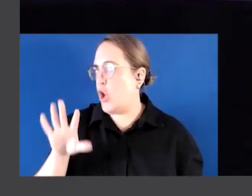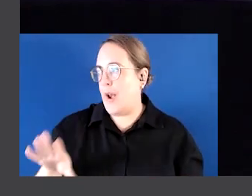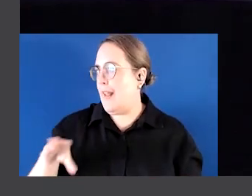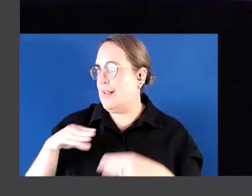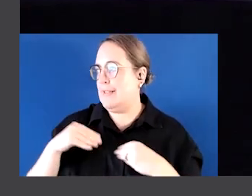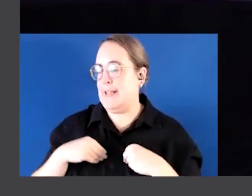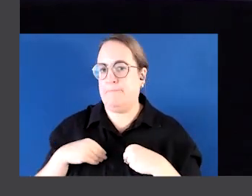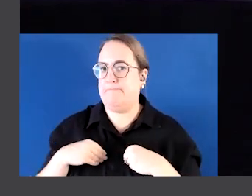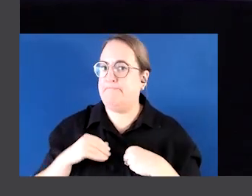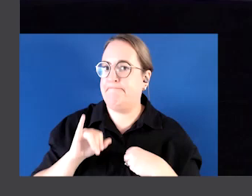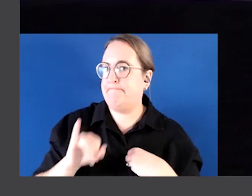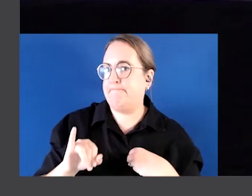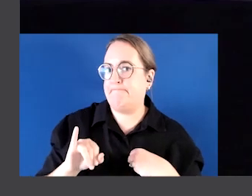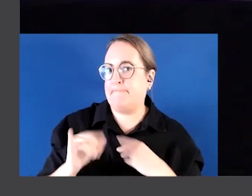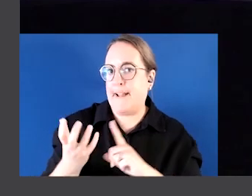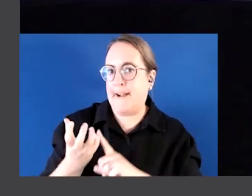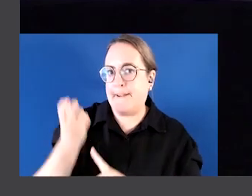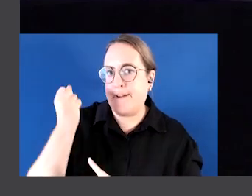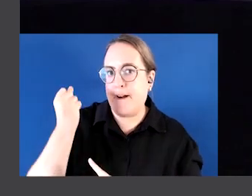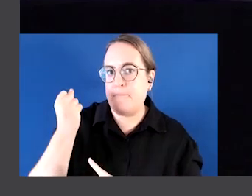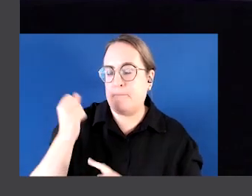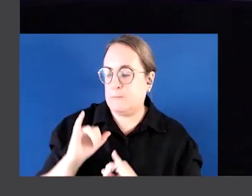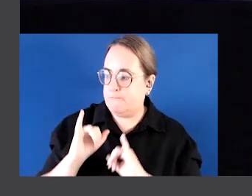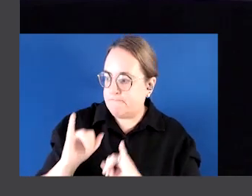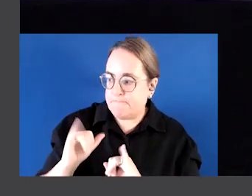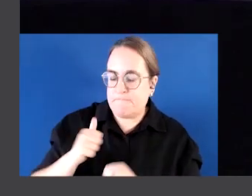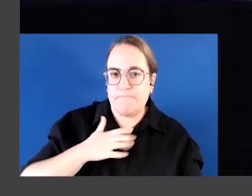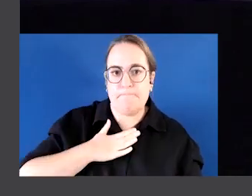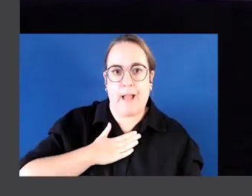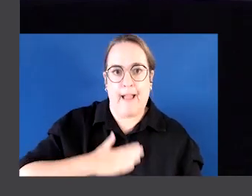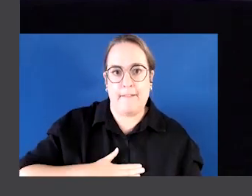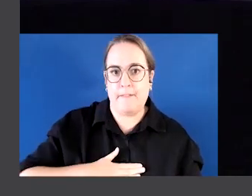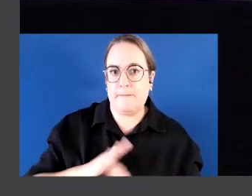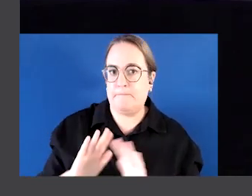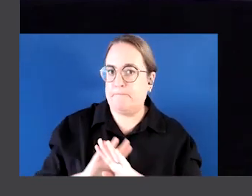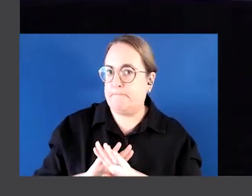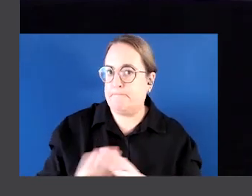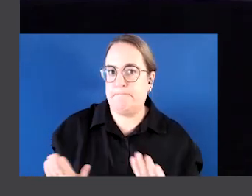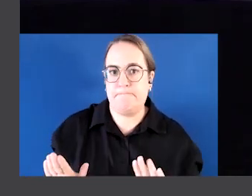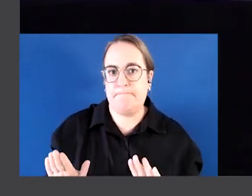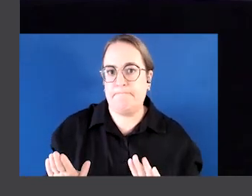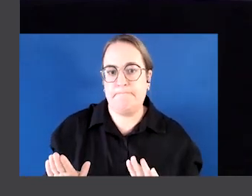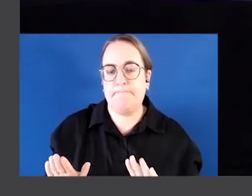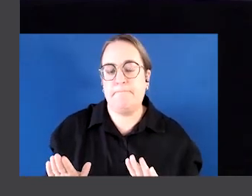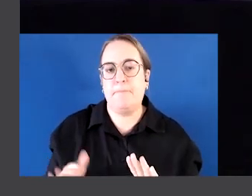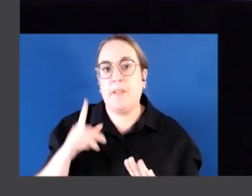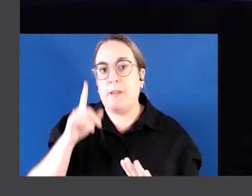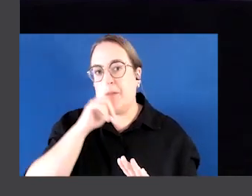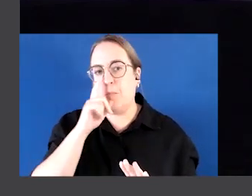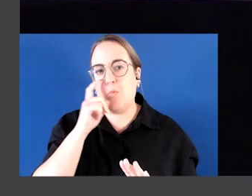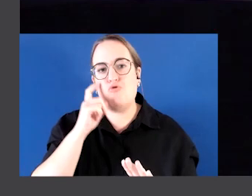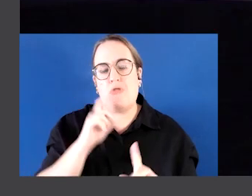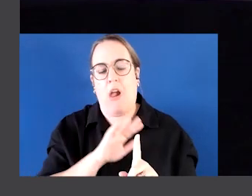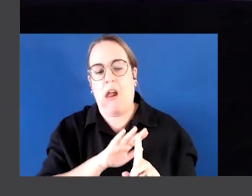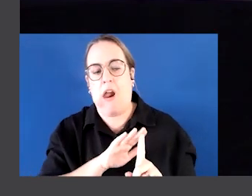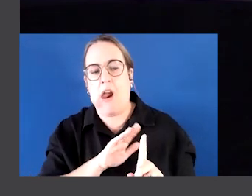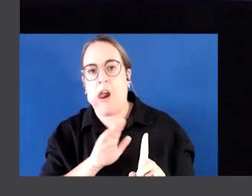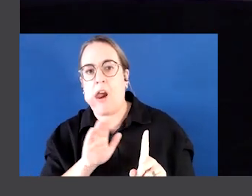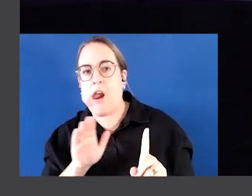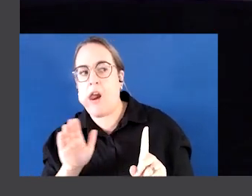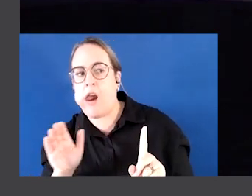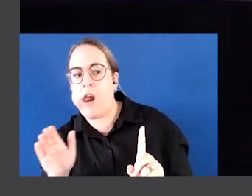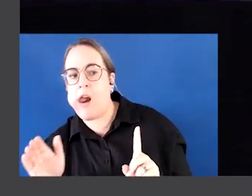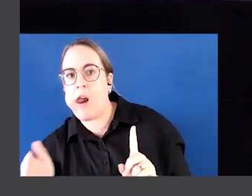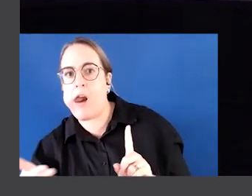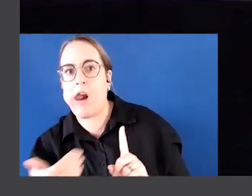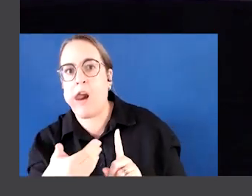accept poor outcomes. We don't accept poor behaviours, and it does come from a leadership tone setting. People will always look